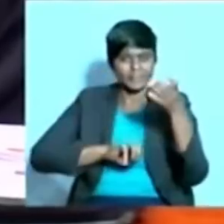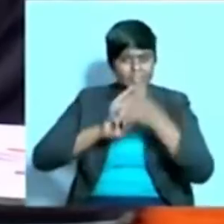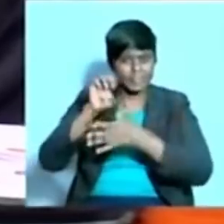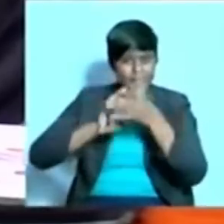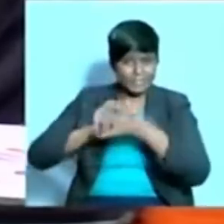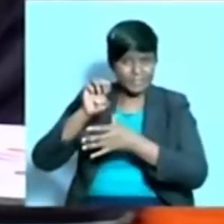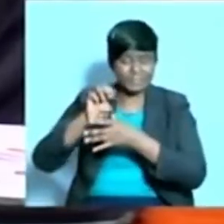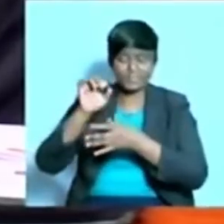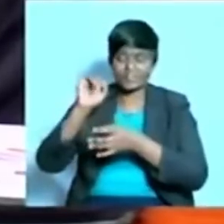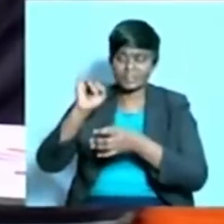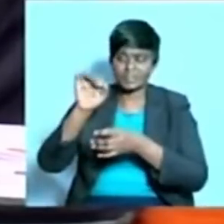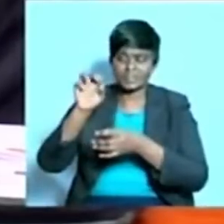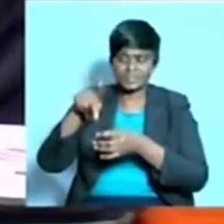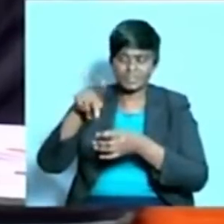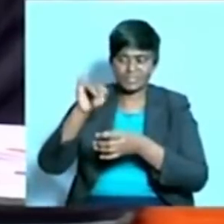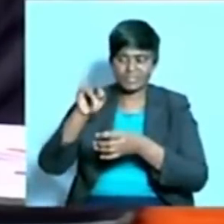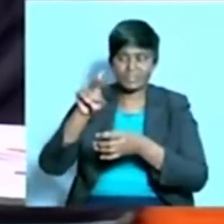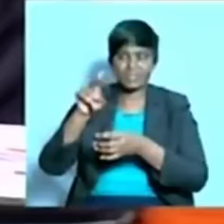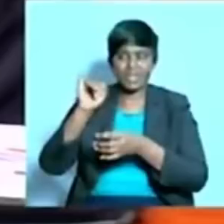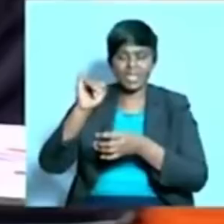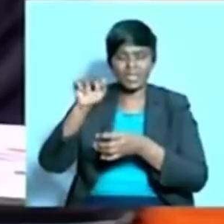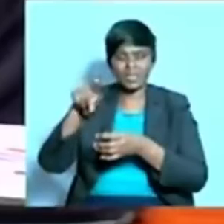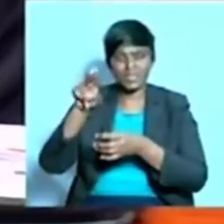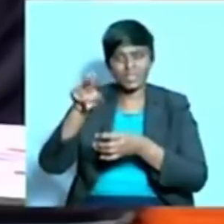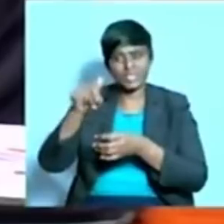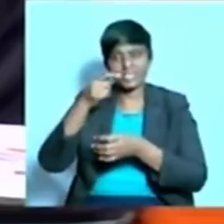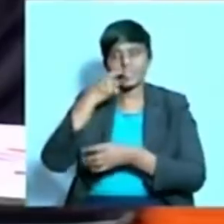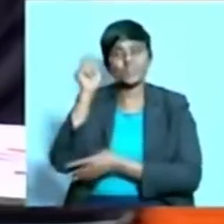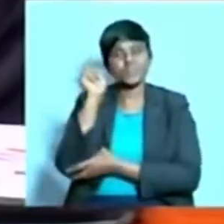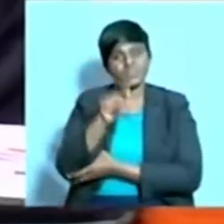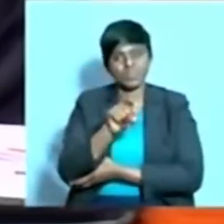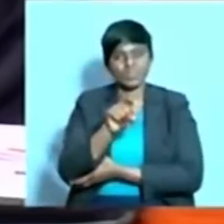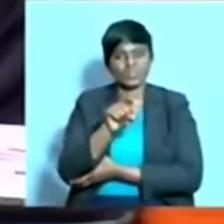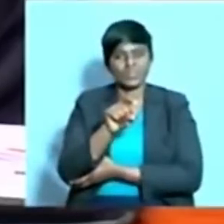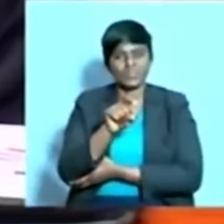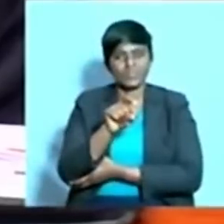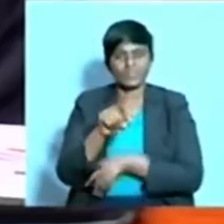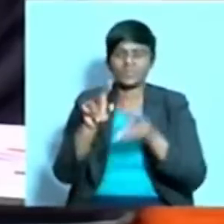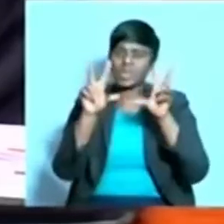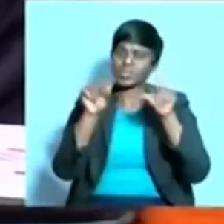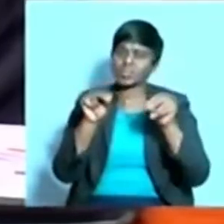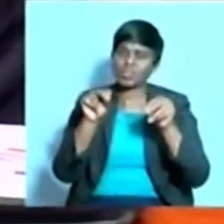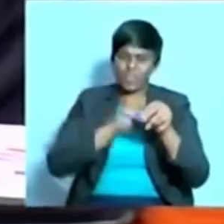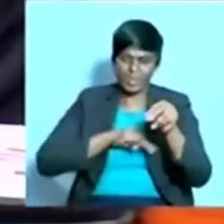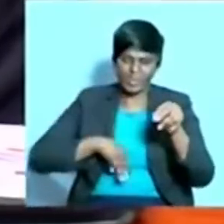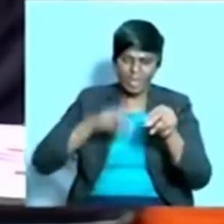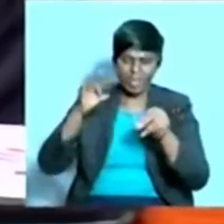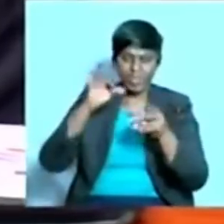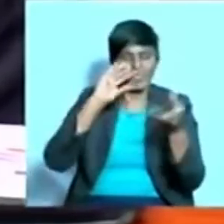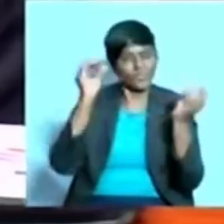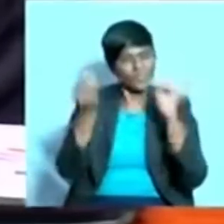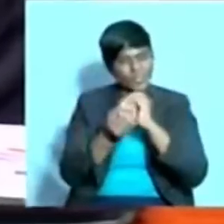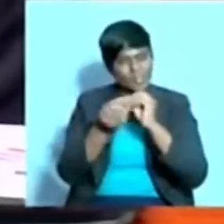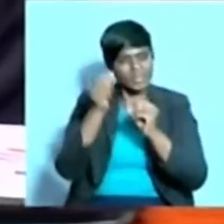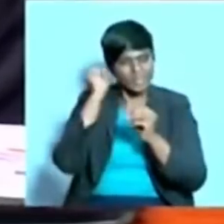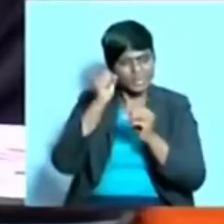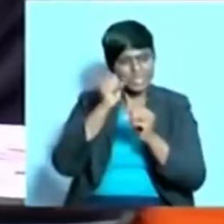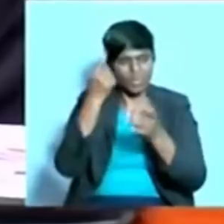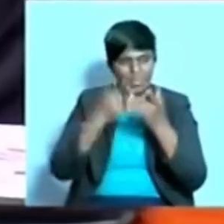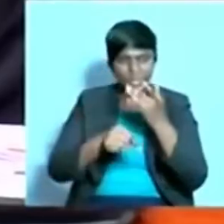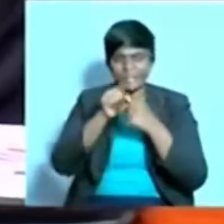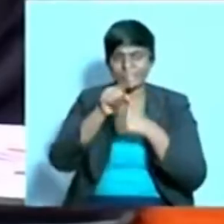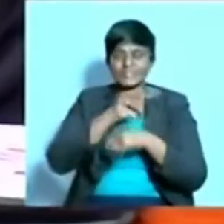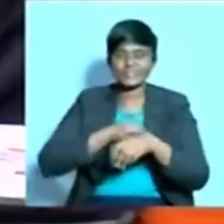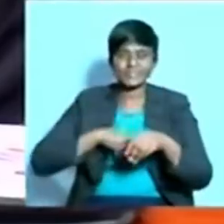executive, they gave a directive that no member of the opposition shall be a member of